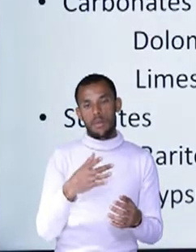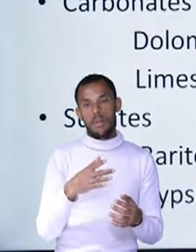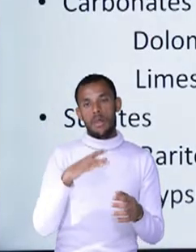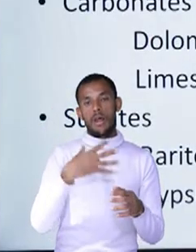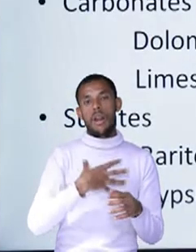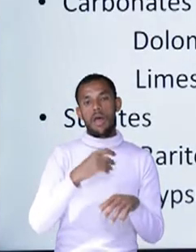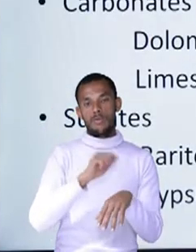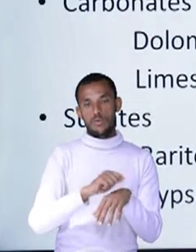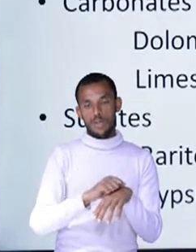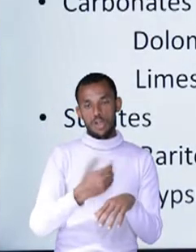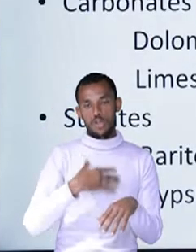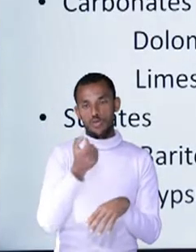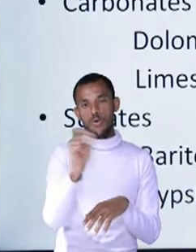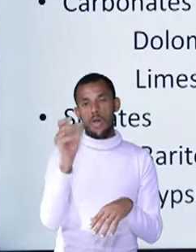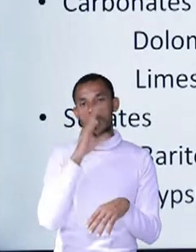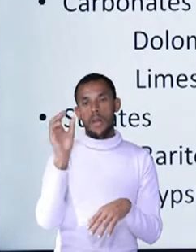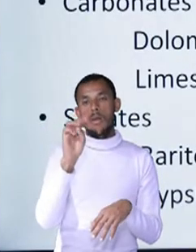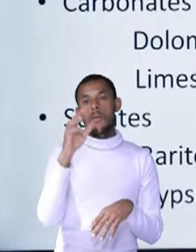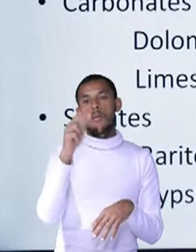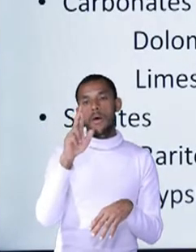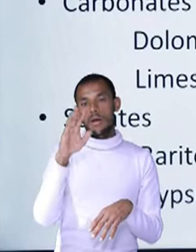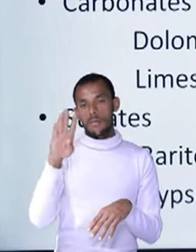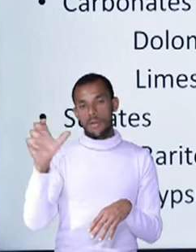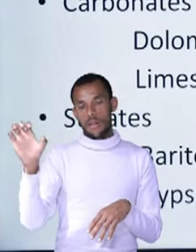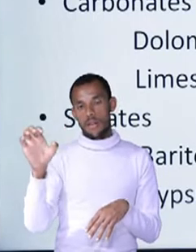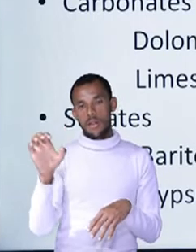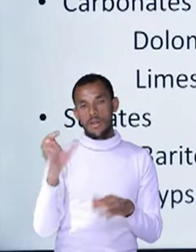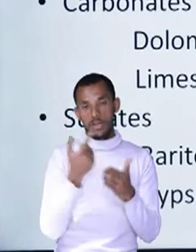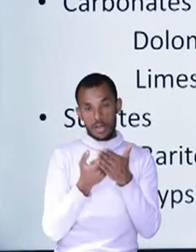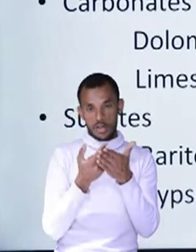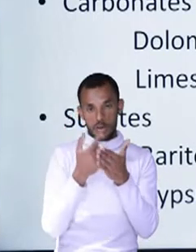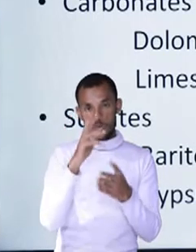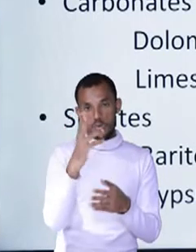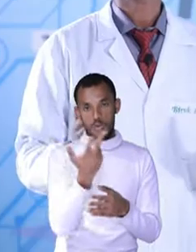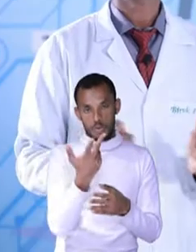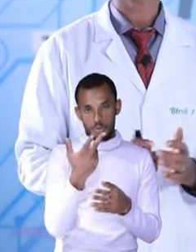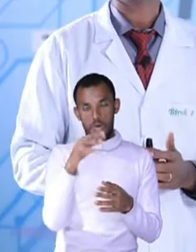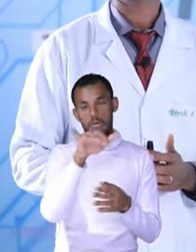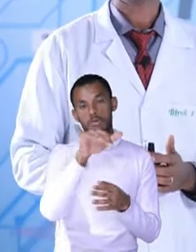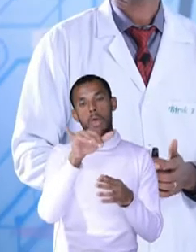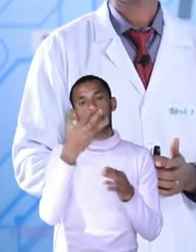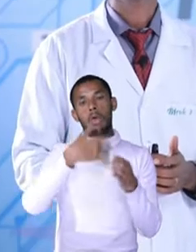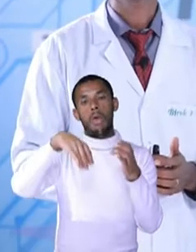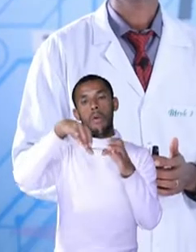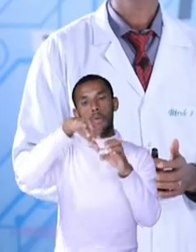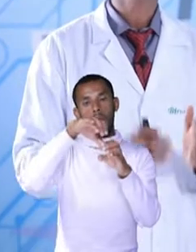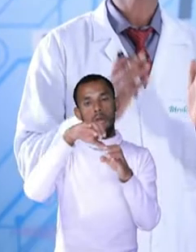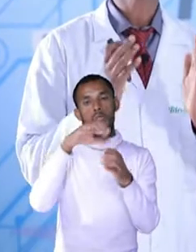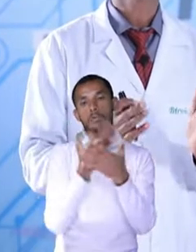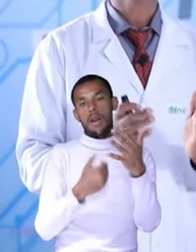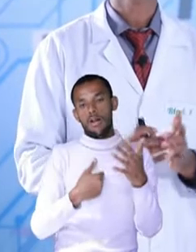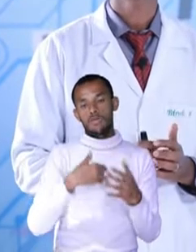Limestone, chalk and marble. By the way, limestone, chalk and marble, the same chemical formula, calcium carbonate.